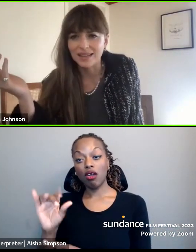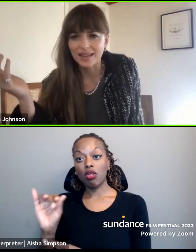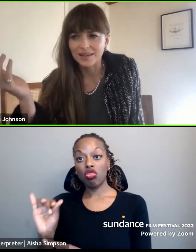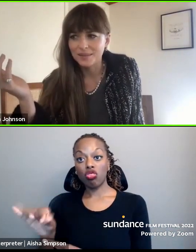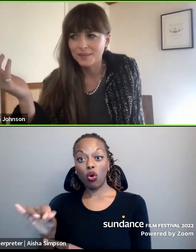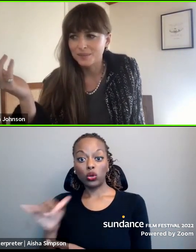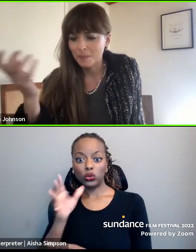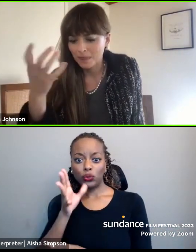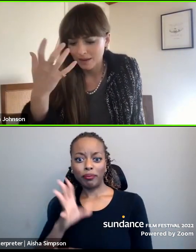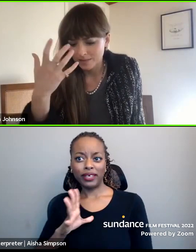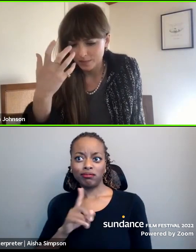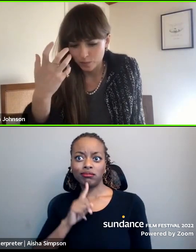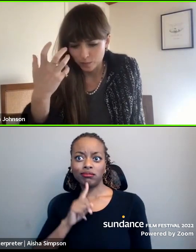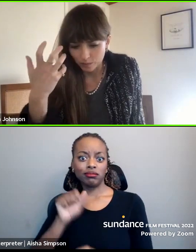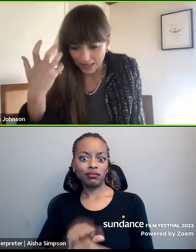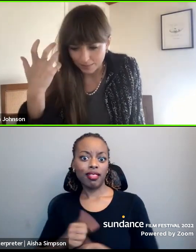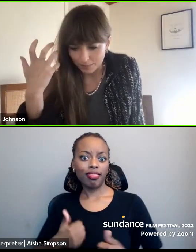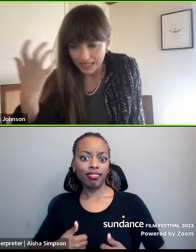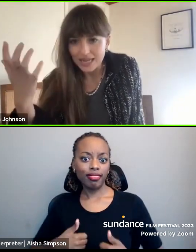alive and like